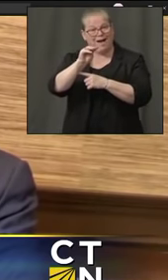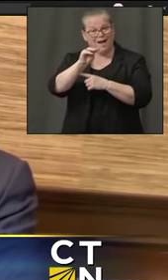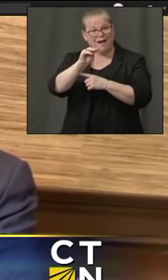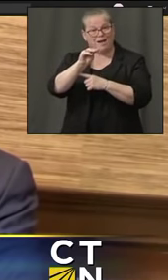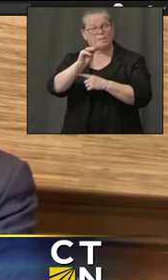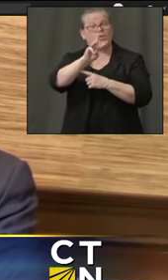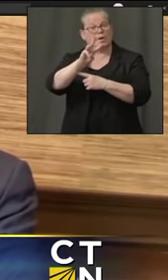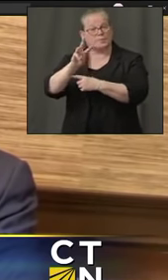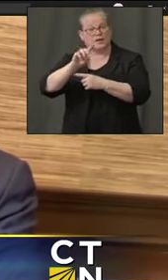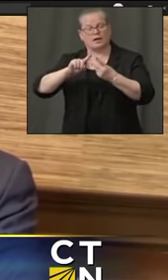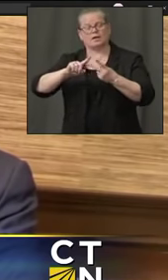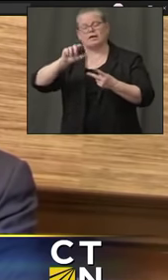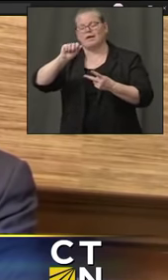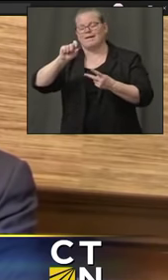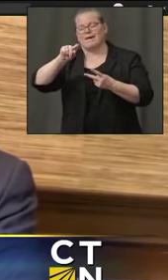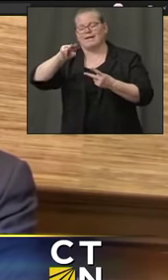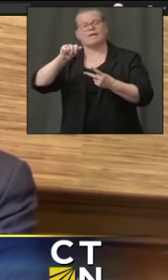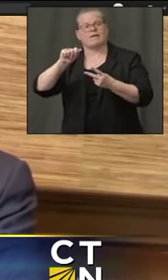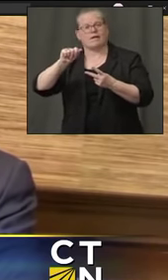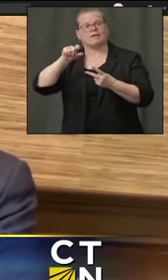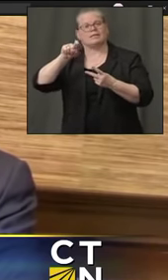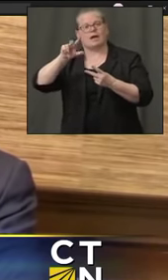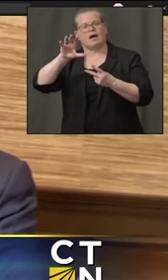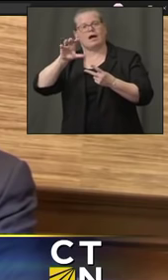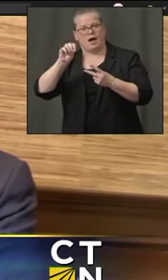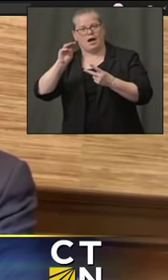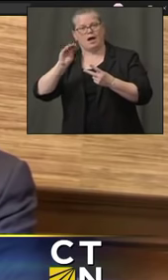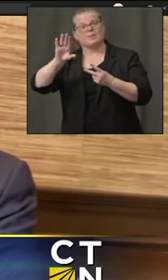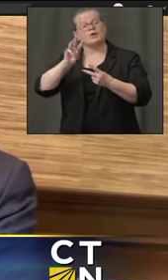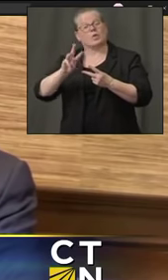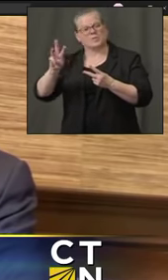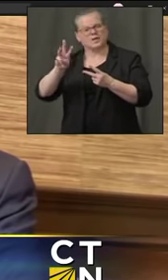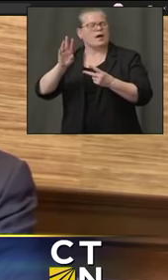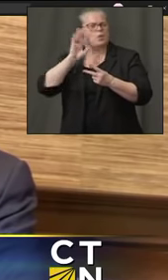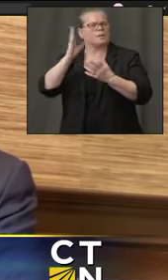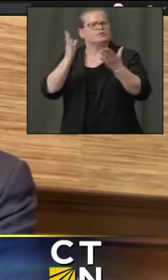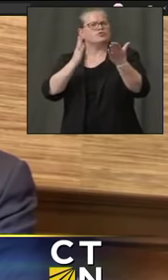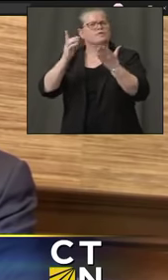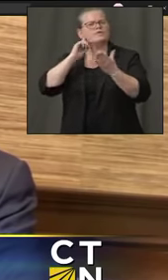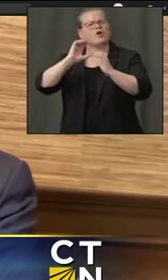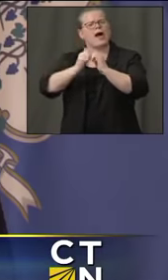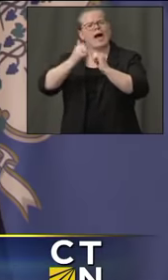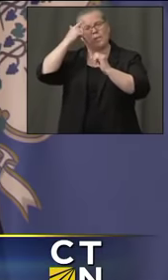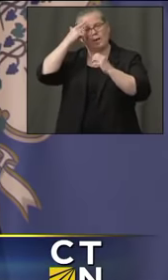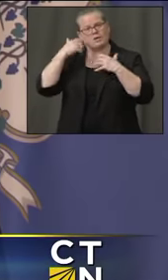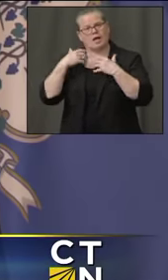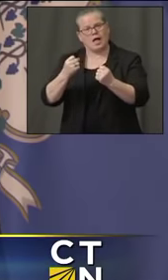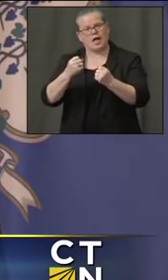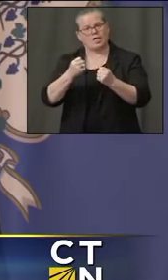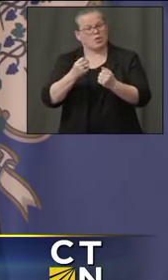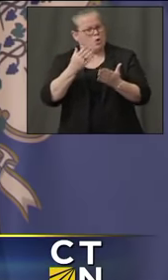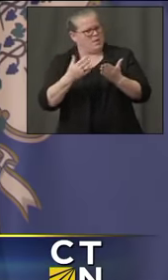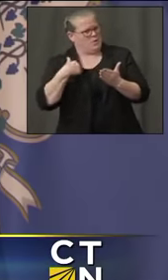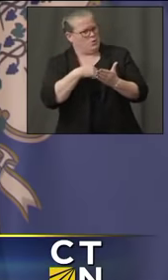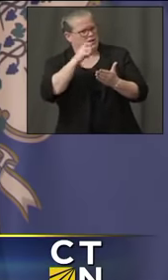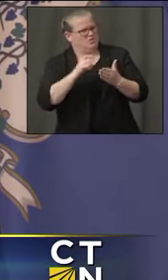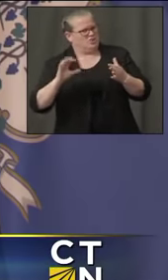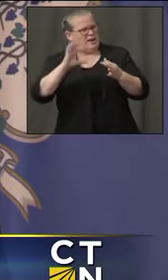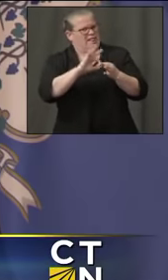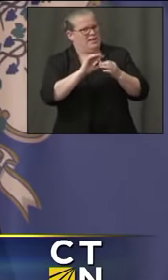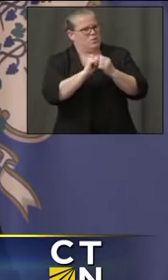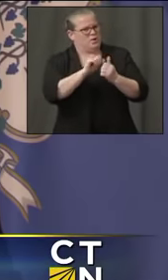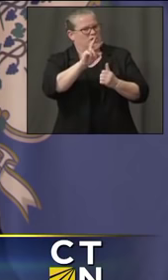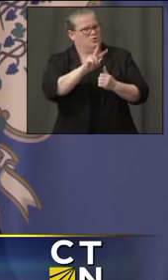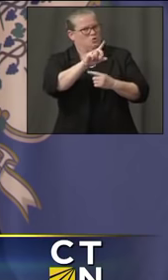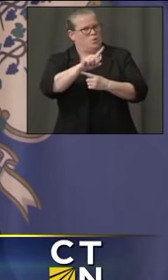regarding the mental health services that are available. Yep. Maybe we link that into our 211 service at some point. Tom will stay online